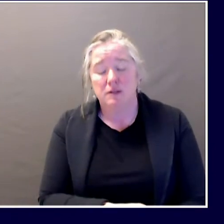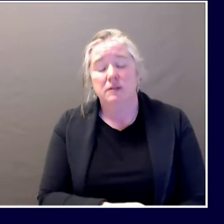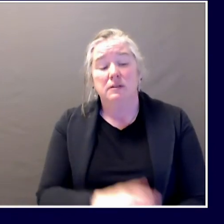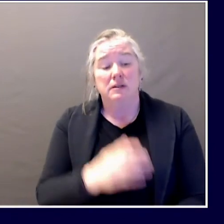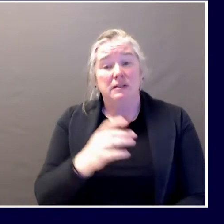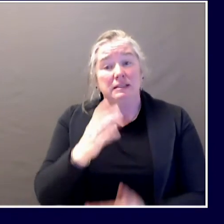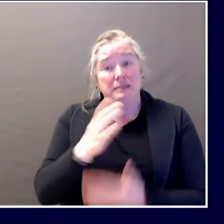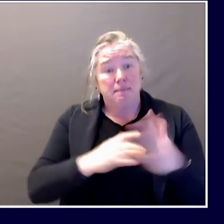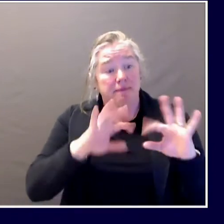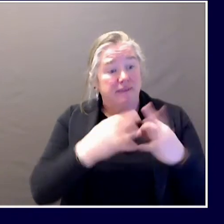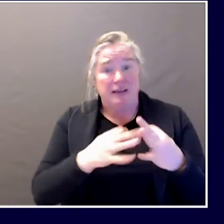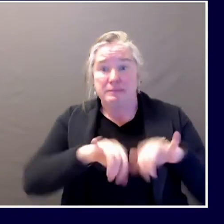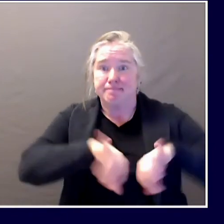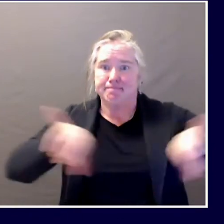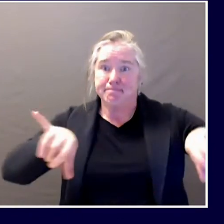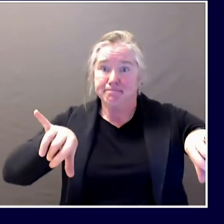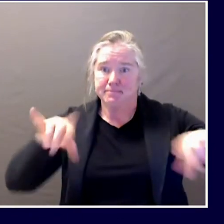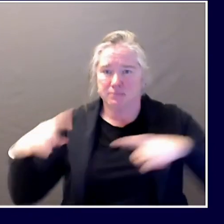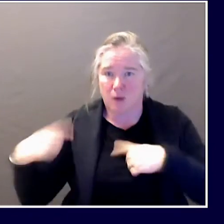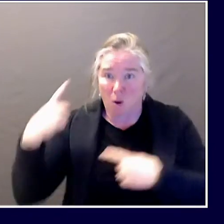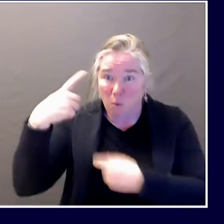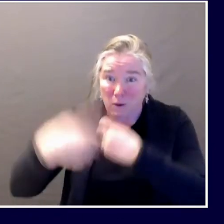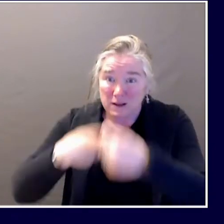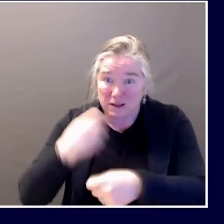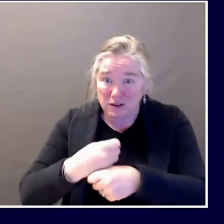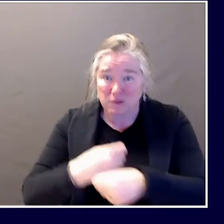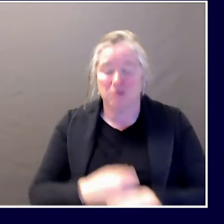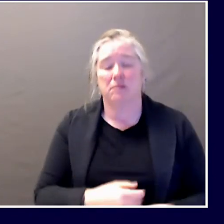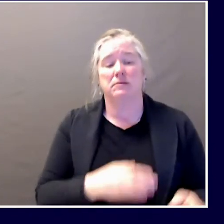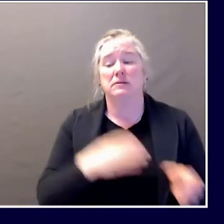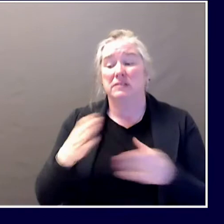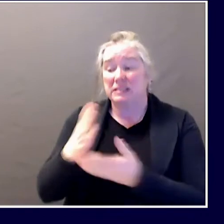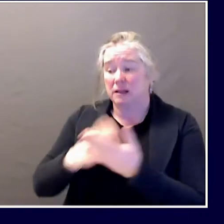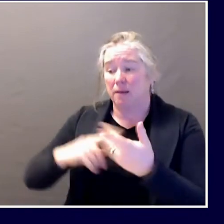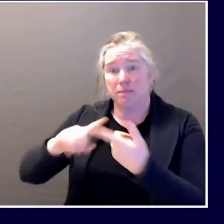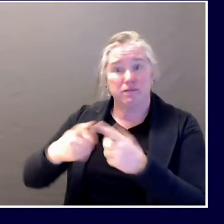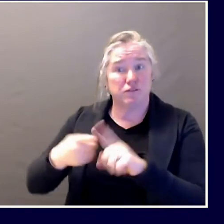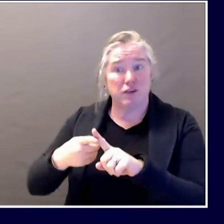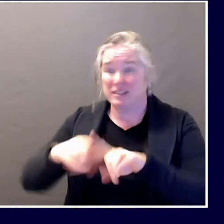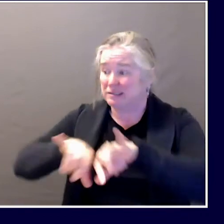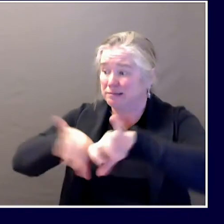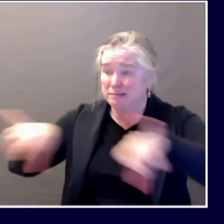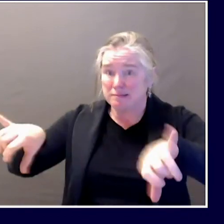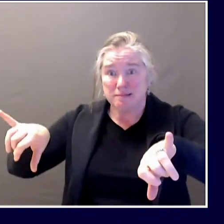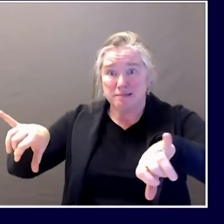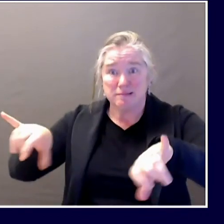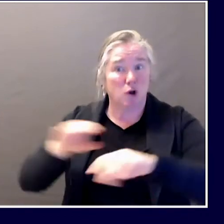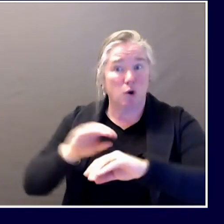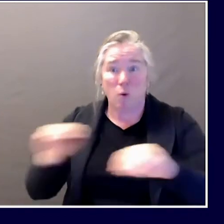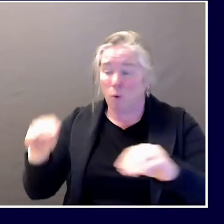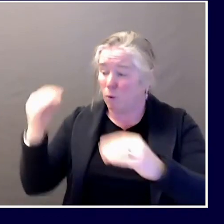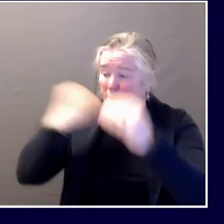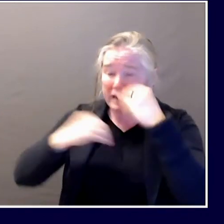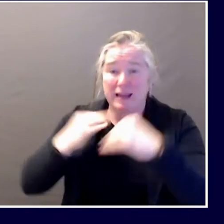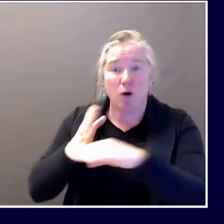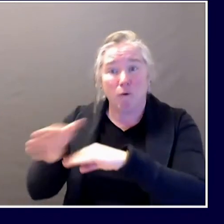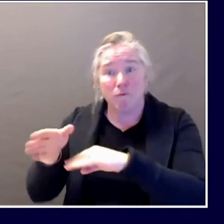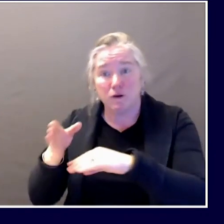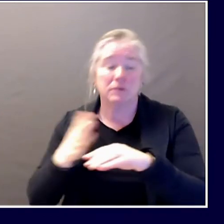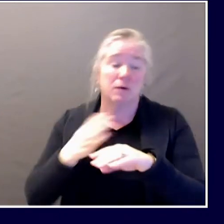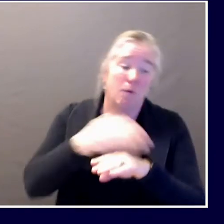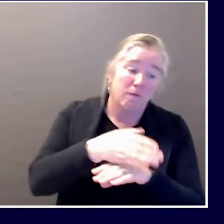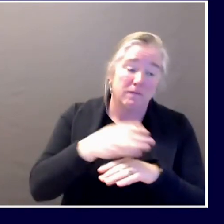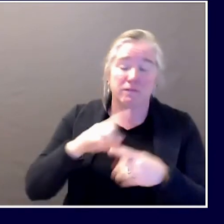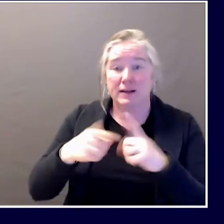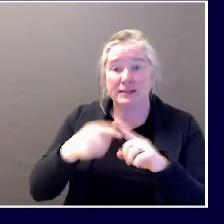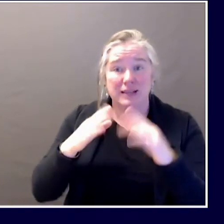together. It's meant that friends have not been able to share a meal together at someone's house. And